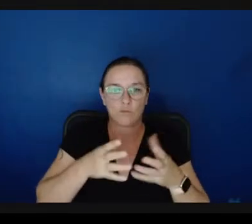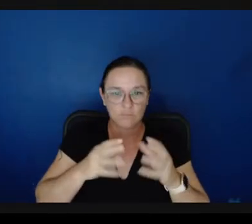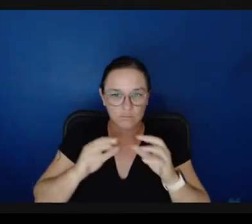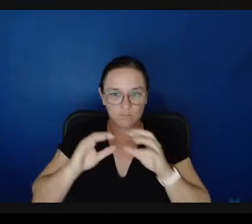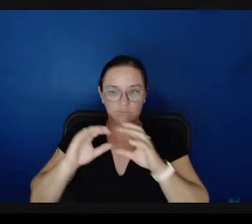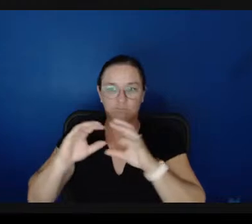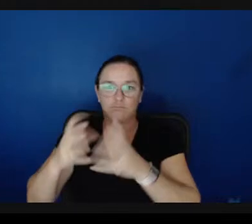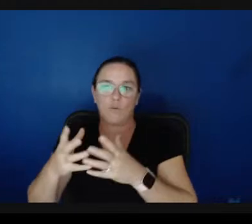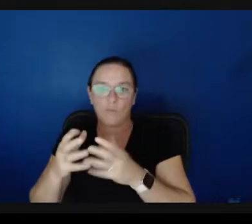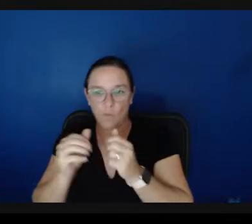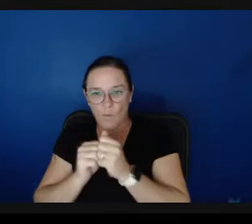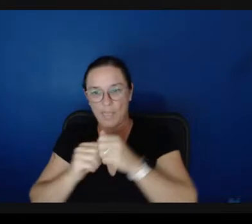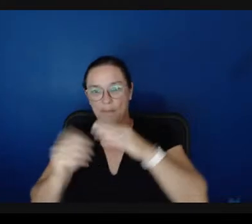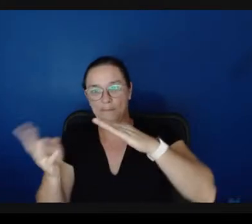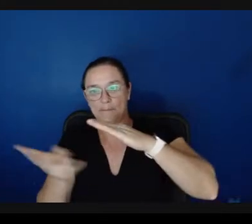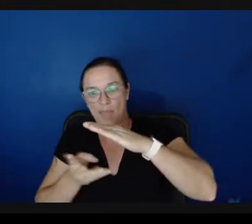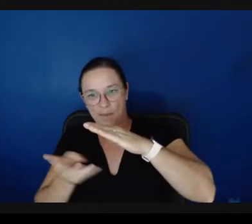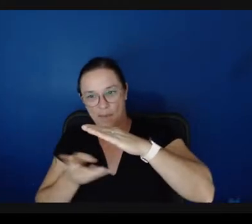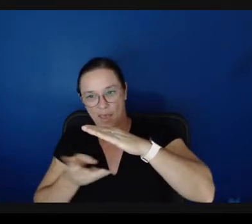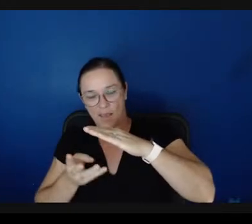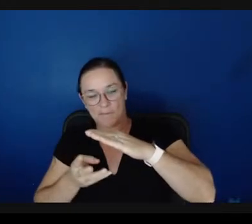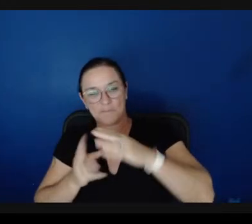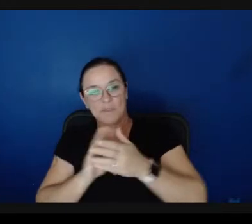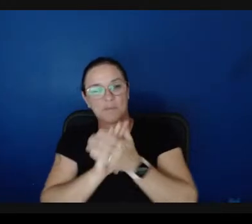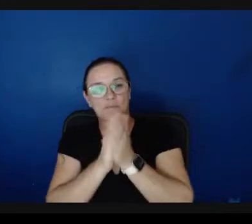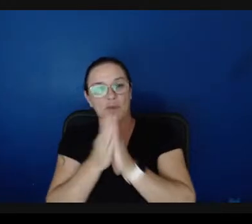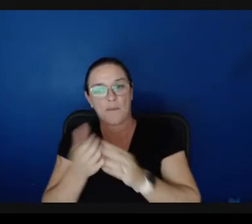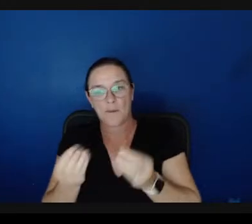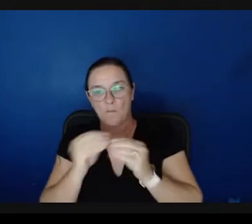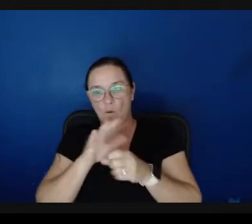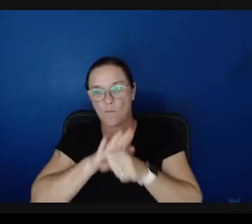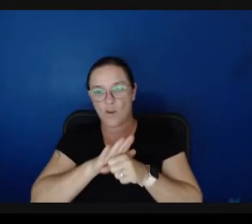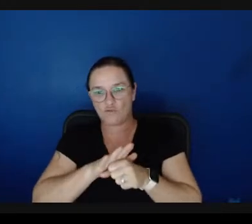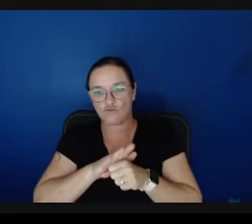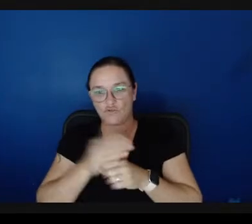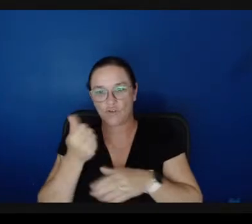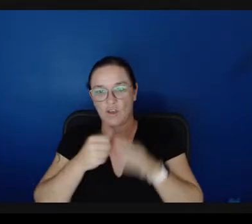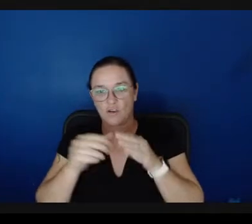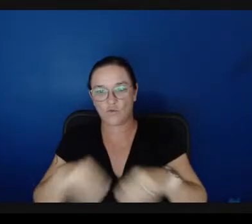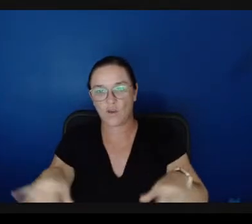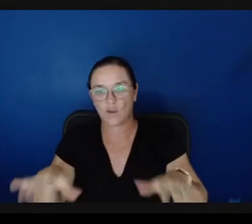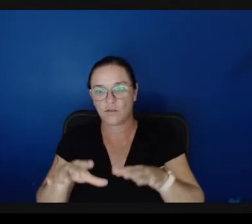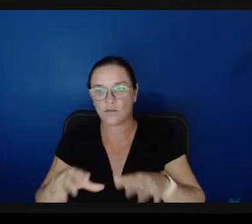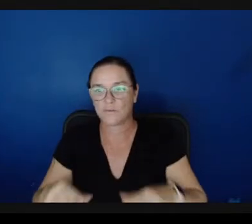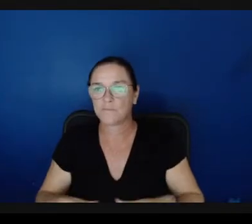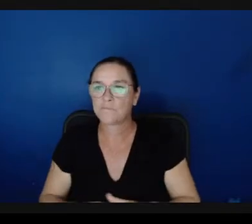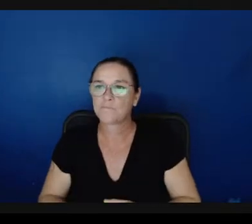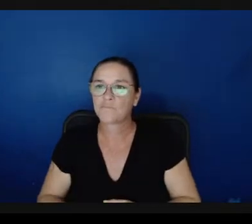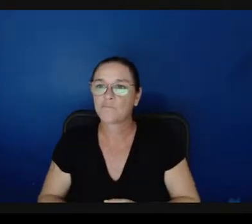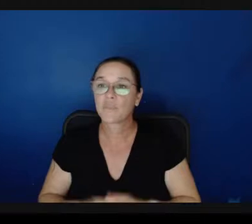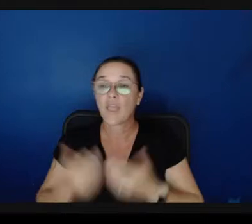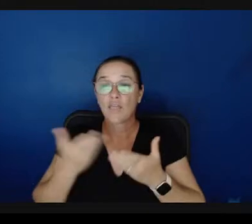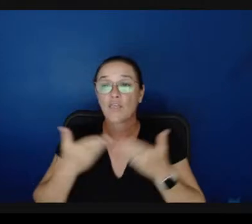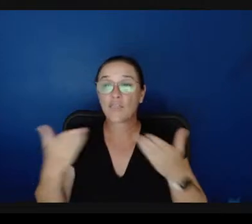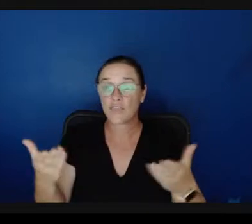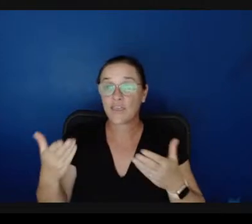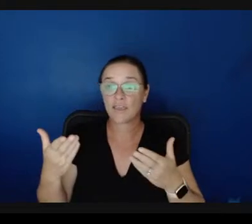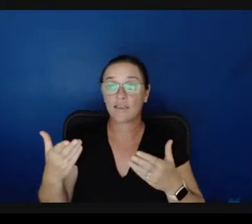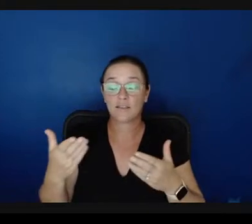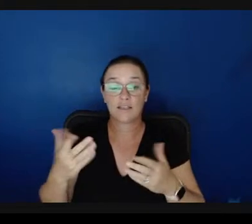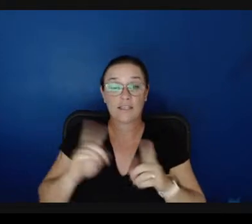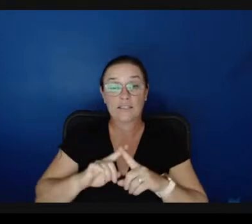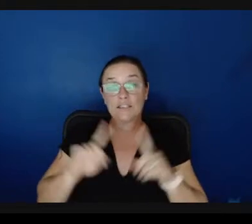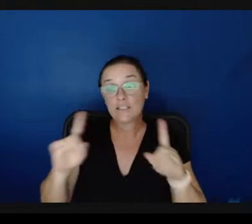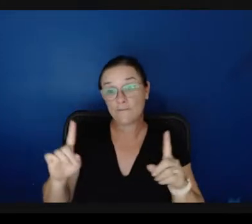within Kilauea filling and then pressurizing areas underground, leading to these earthquakes. The thing that's been a little different about the earthquakes this